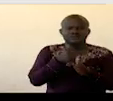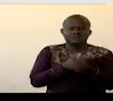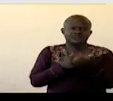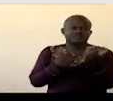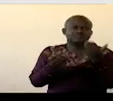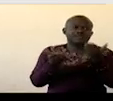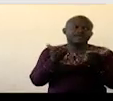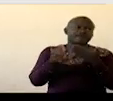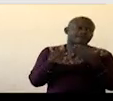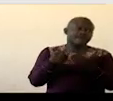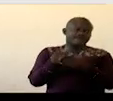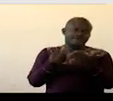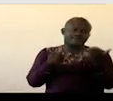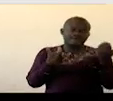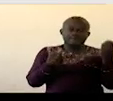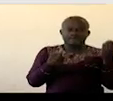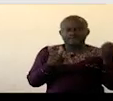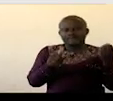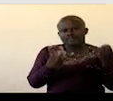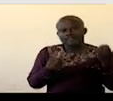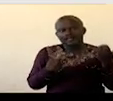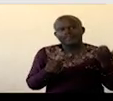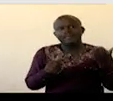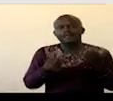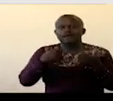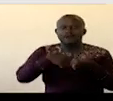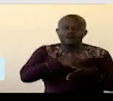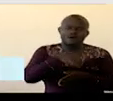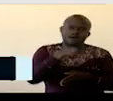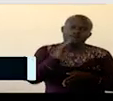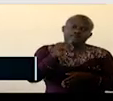make our